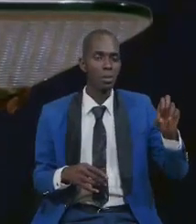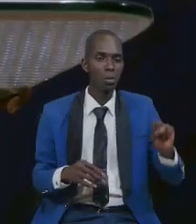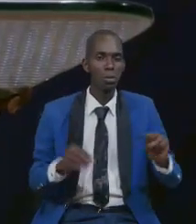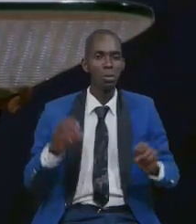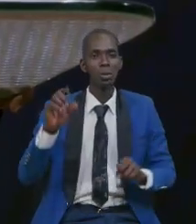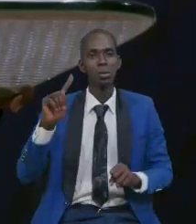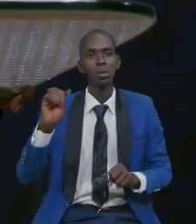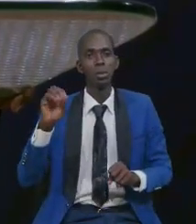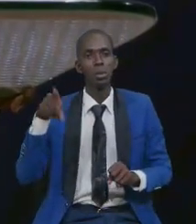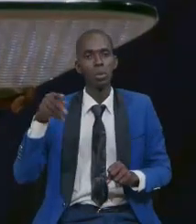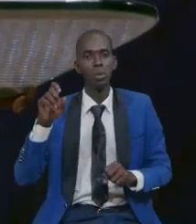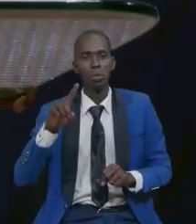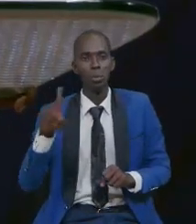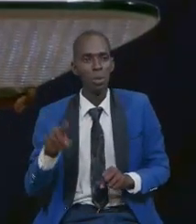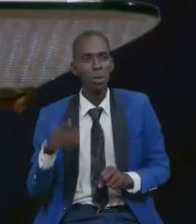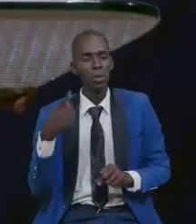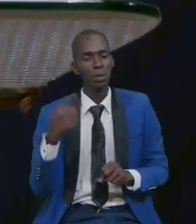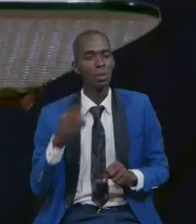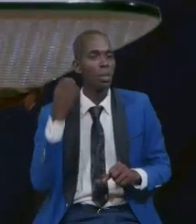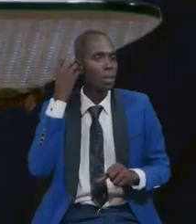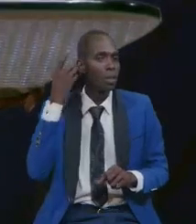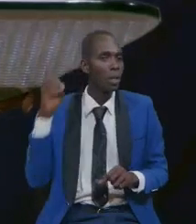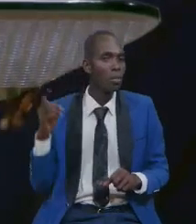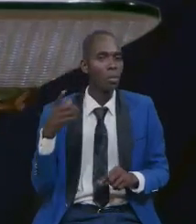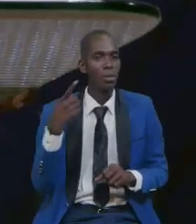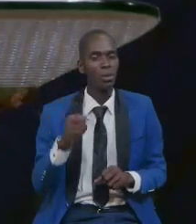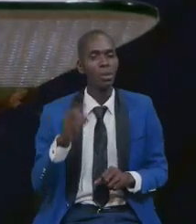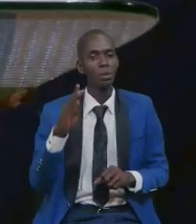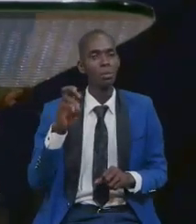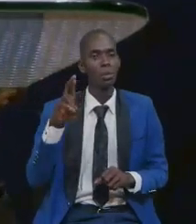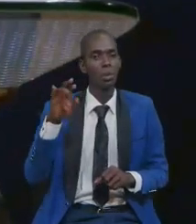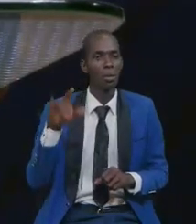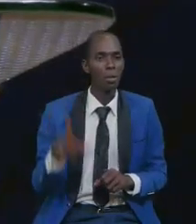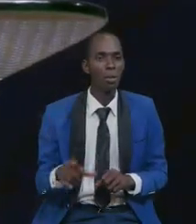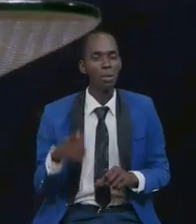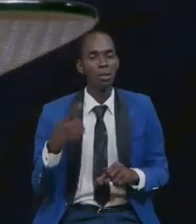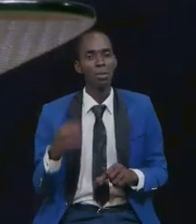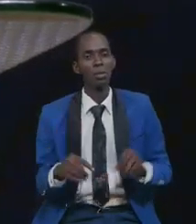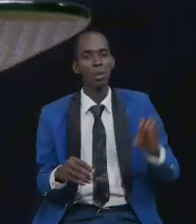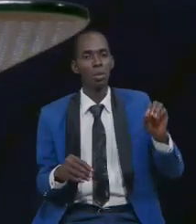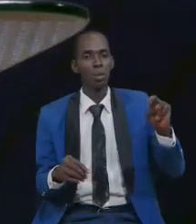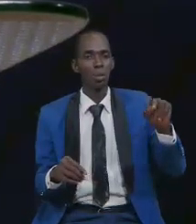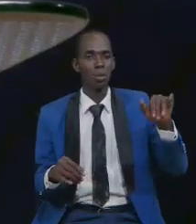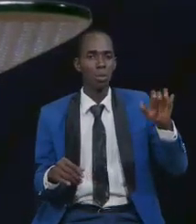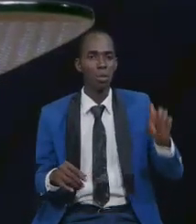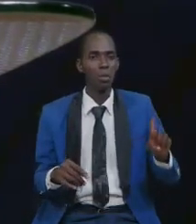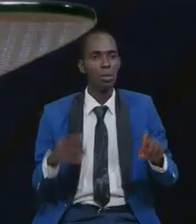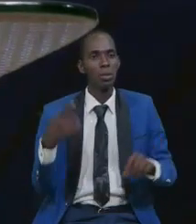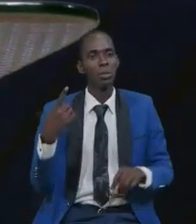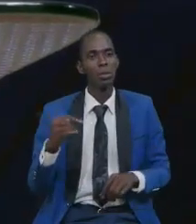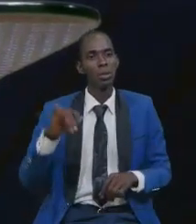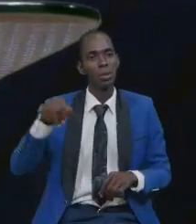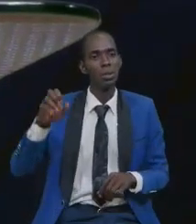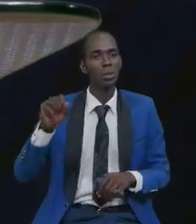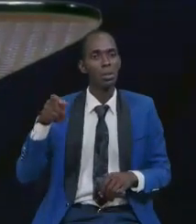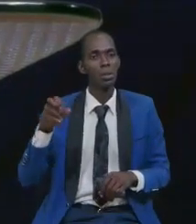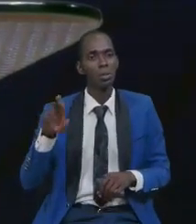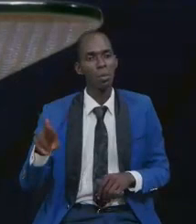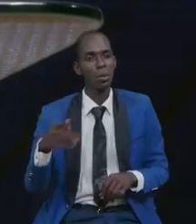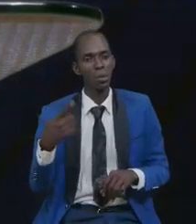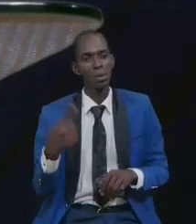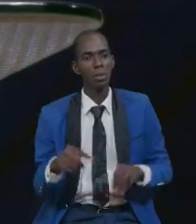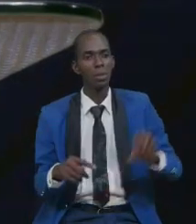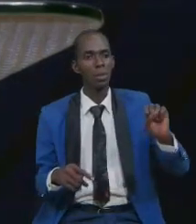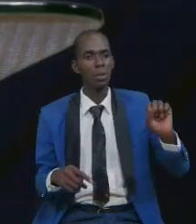and the beryl and the onyx and the jasper and the sapphire and